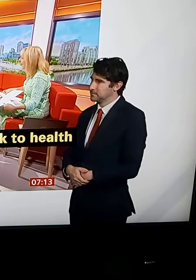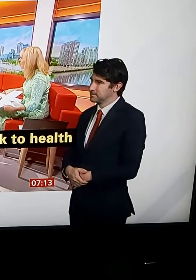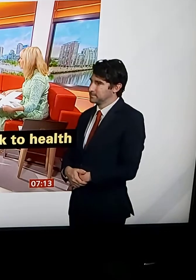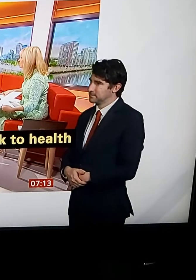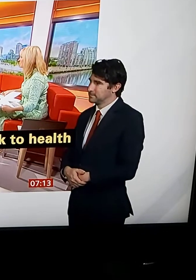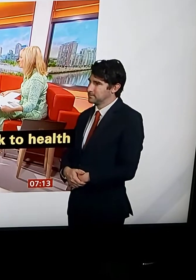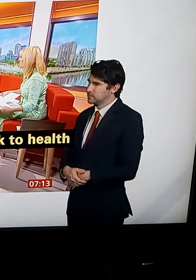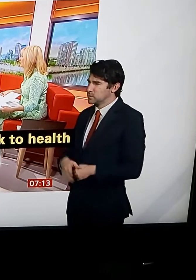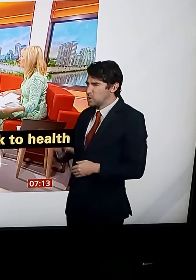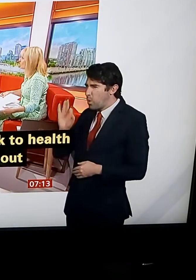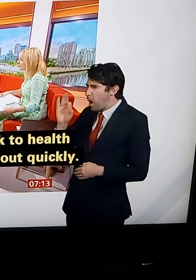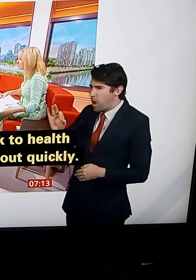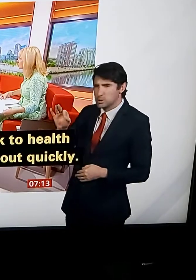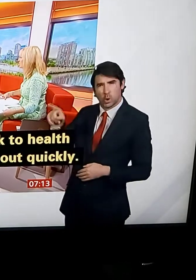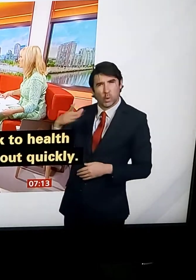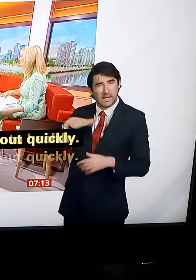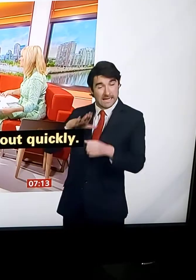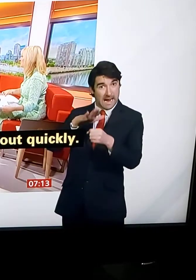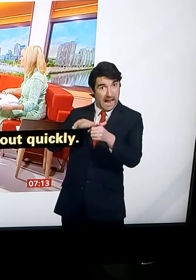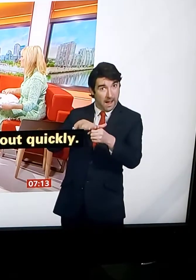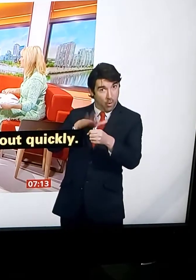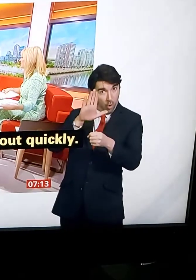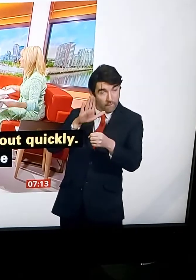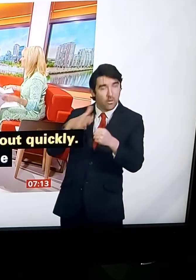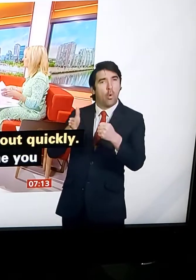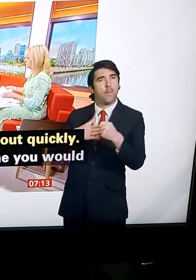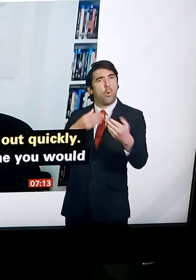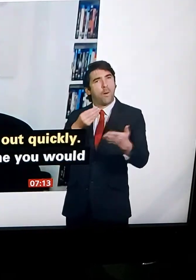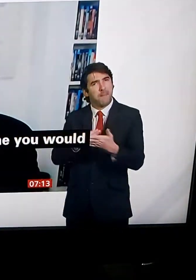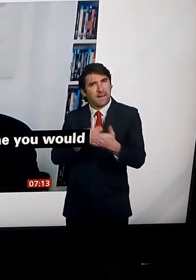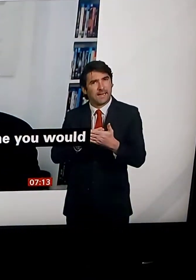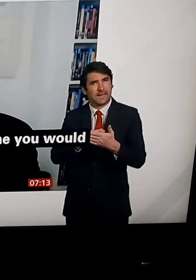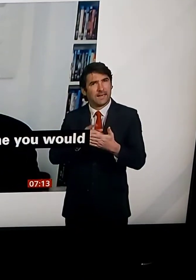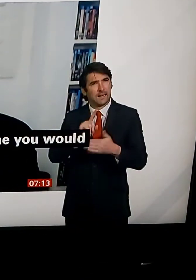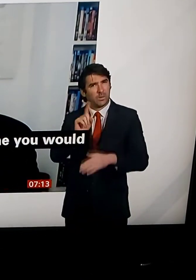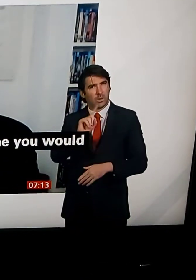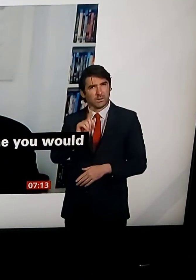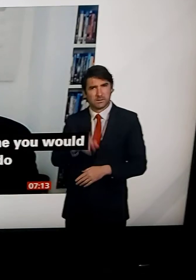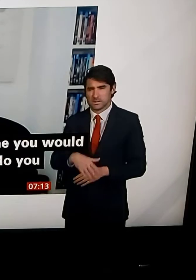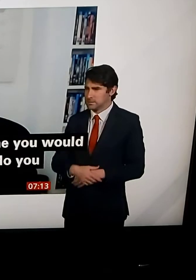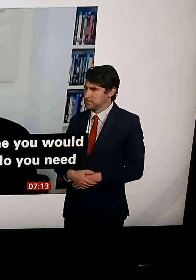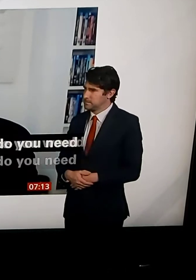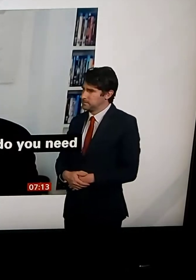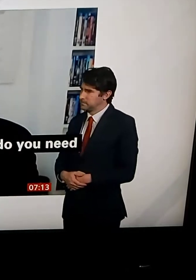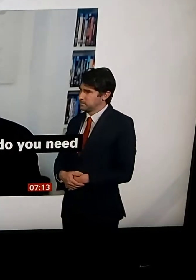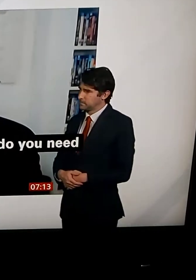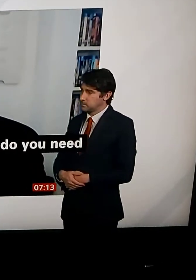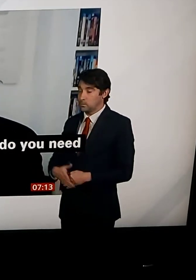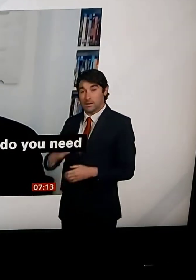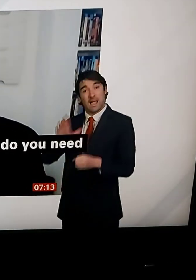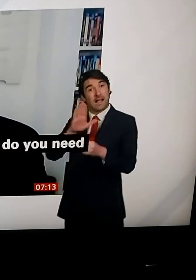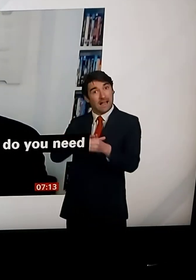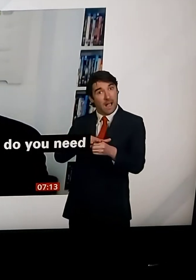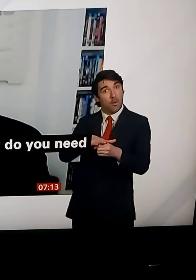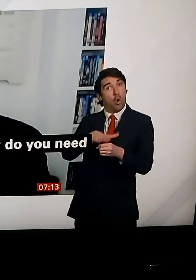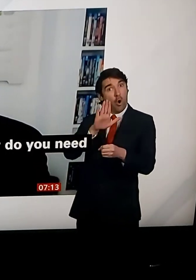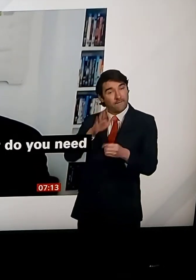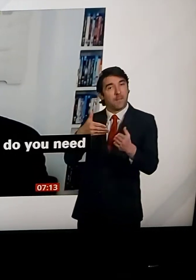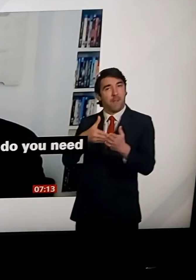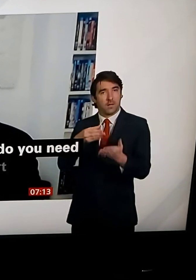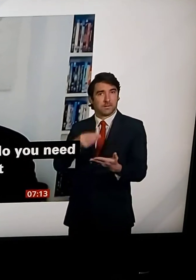the cap lifted, or do you need more money to support those students? What is it? Broadly speaking, you need the cap lifted and you need the funds to